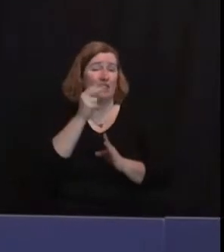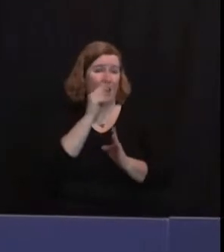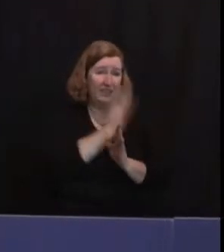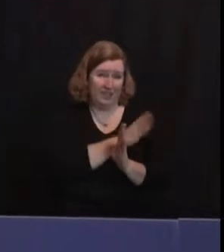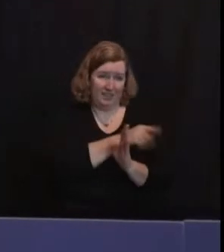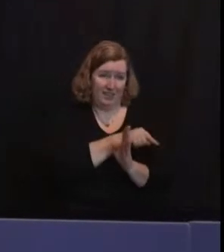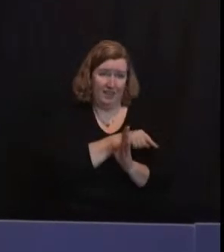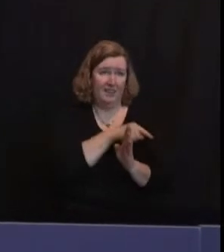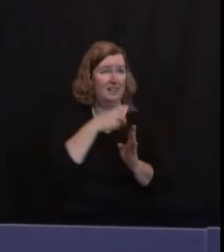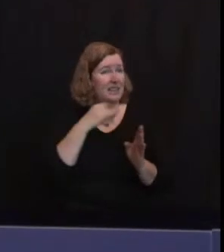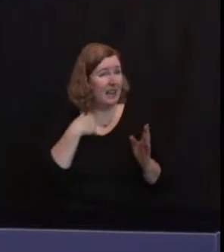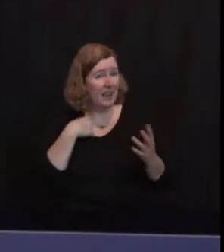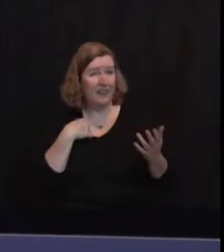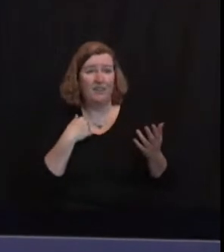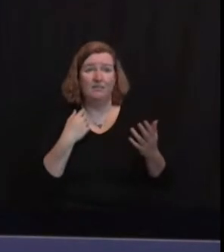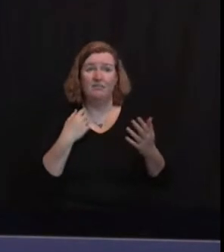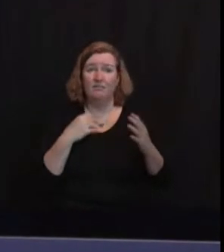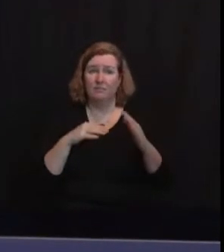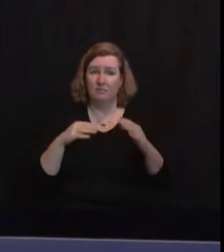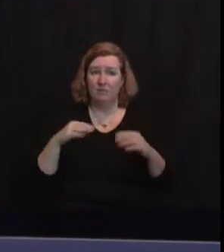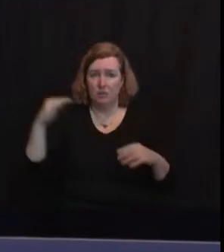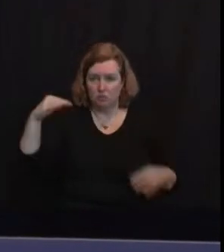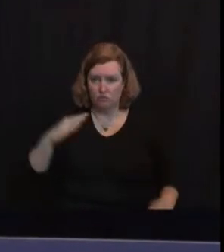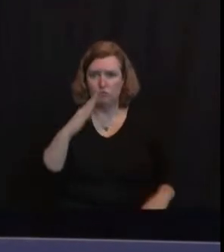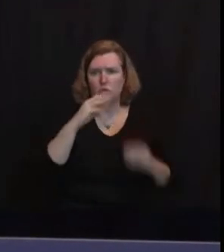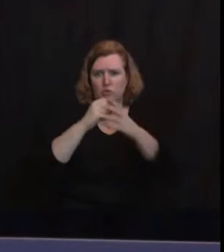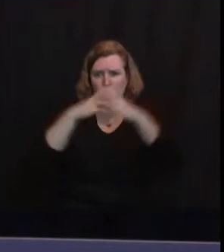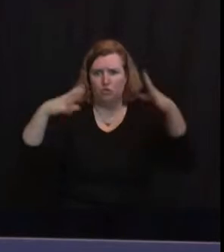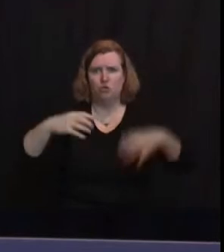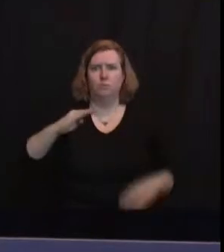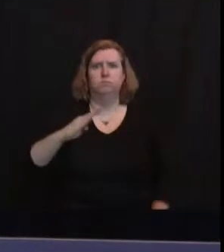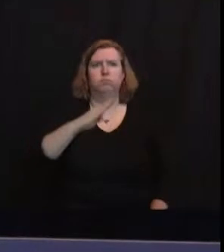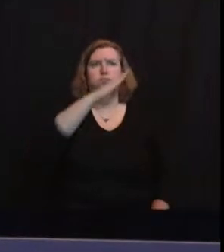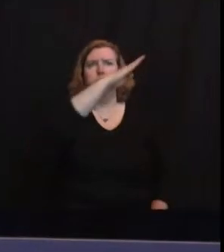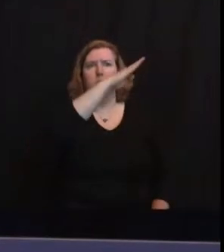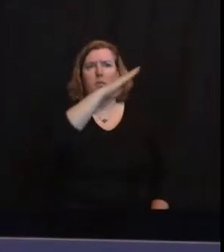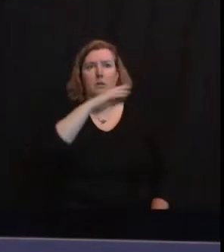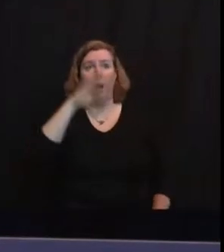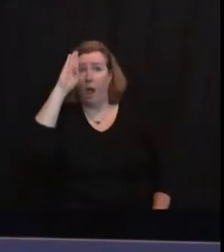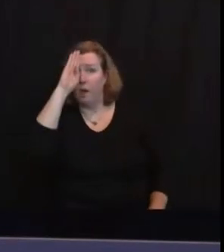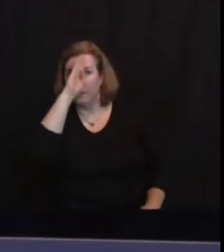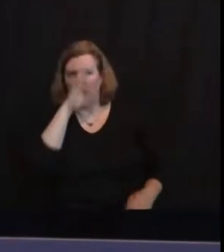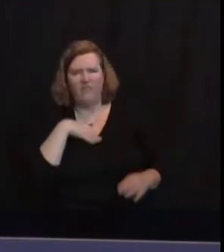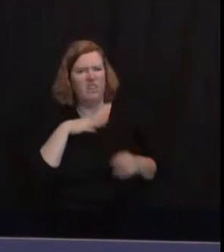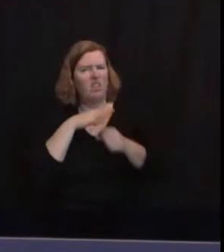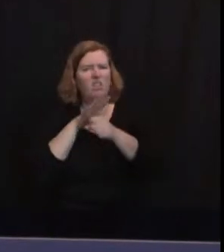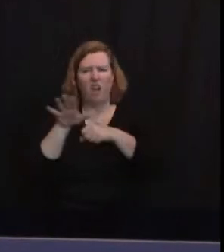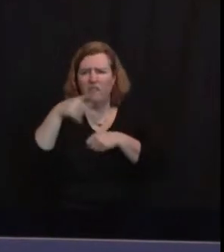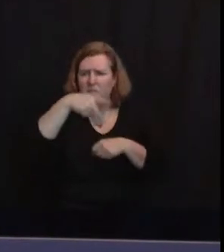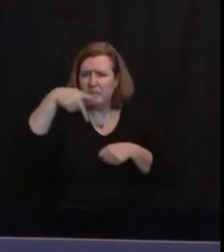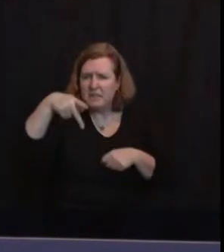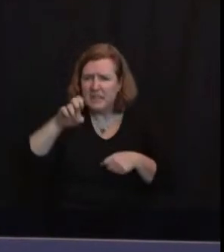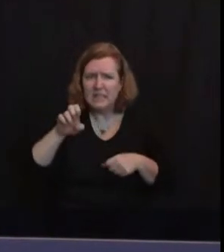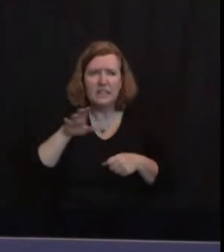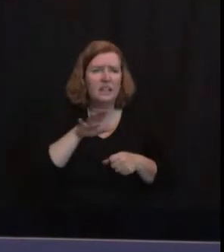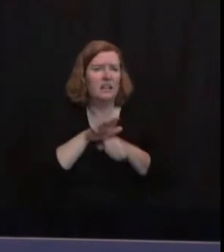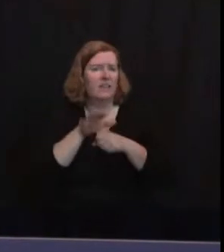surge, but we were prepared for it. The hospitals had PPE, they had staffing in place,